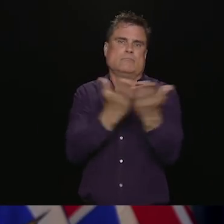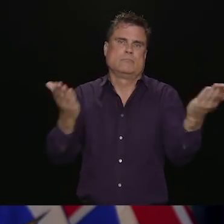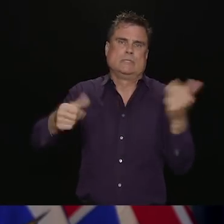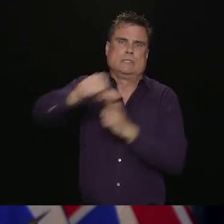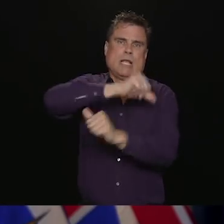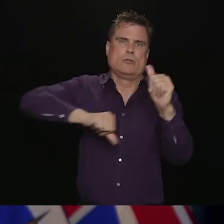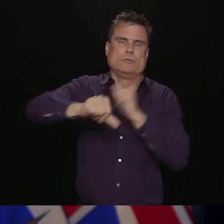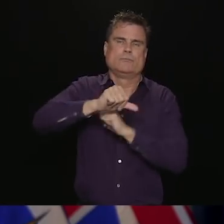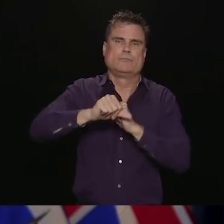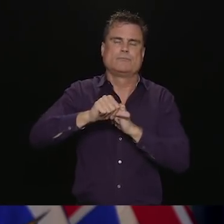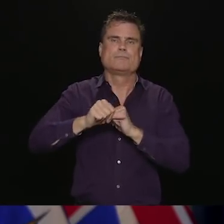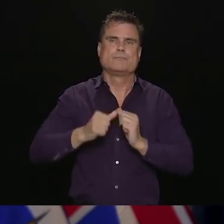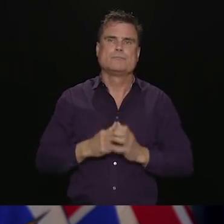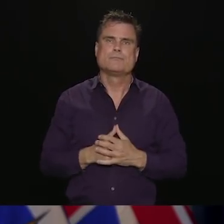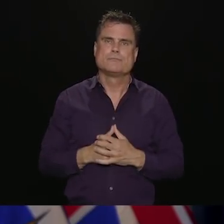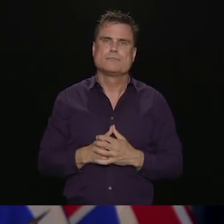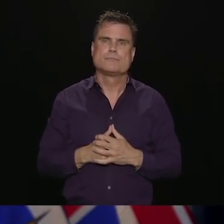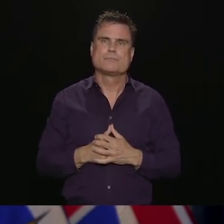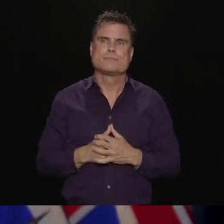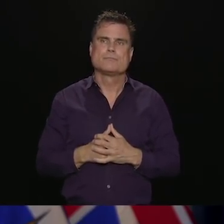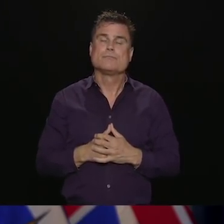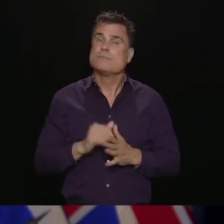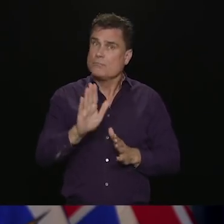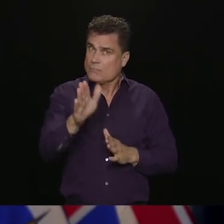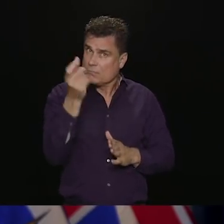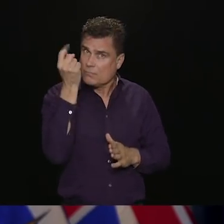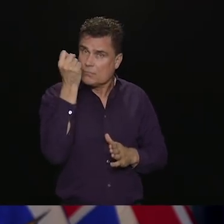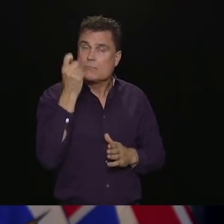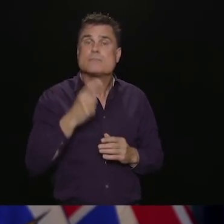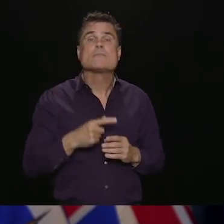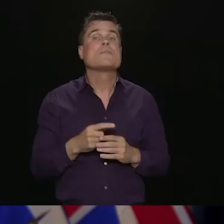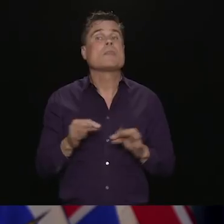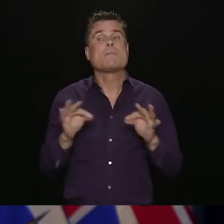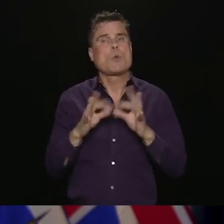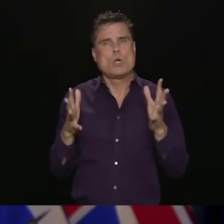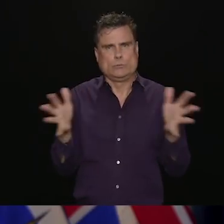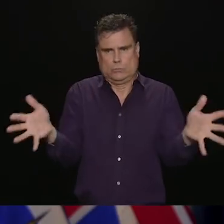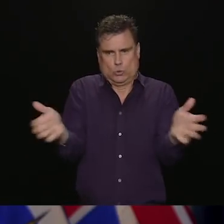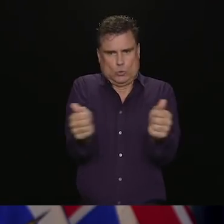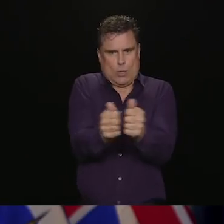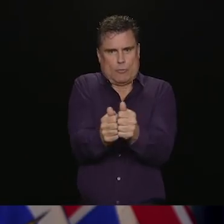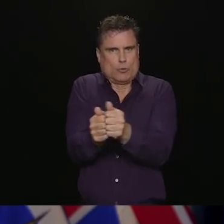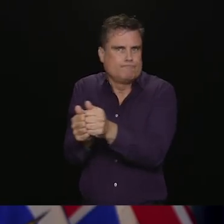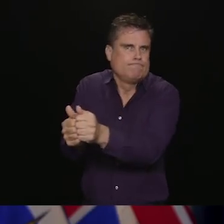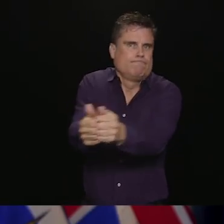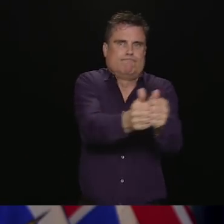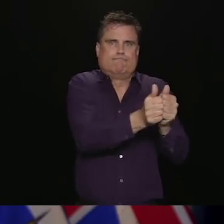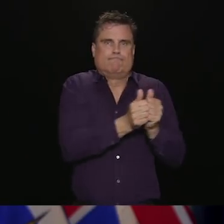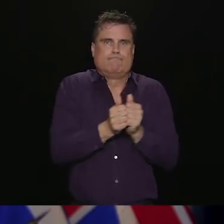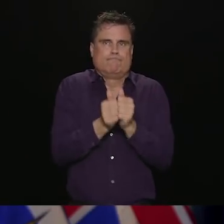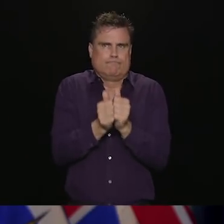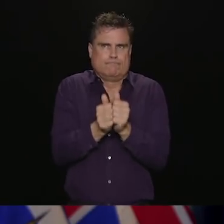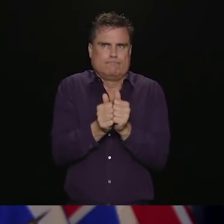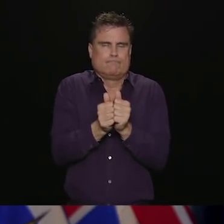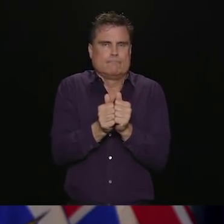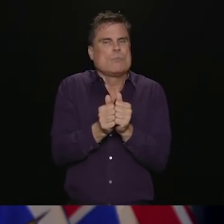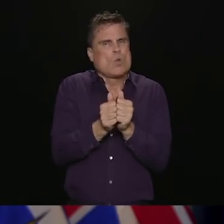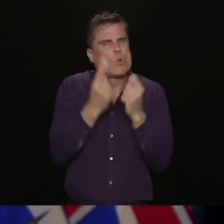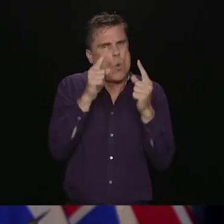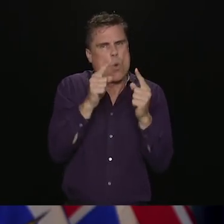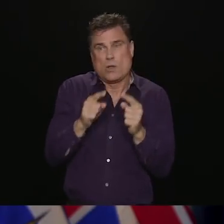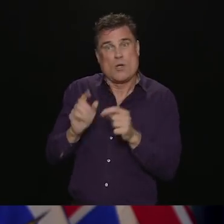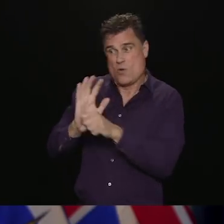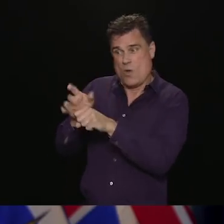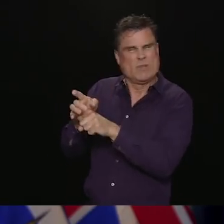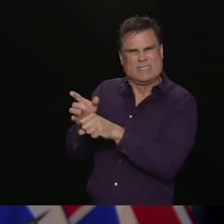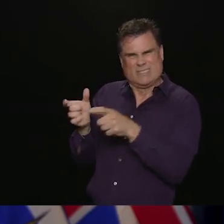to continue to do this together, to stand together by standing apart as we move forward. And we